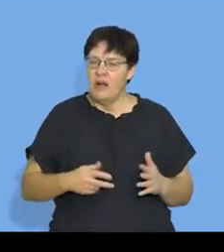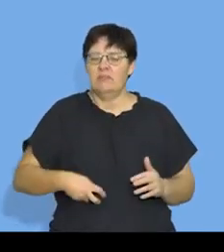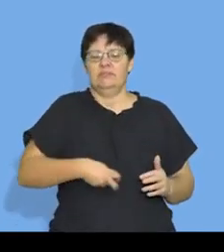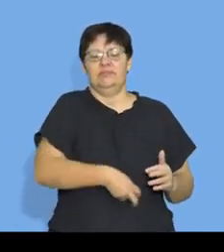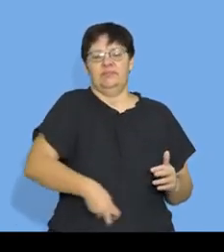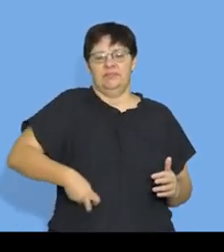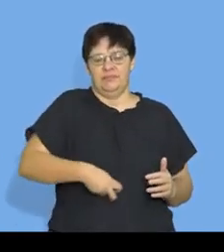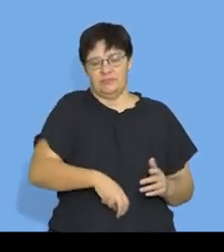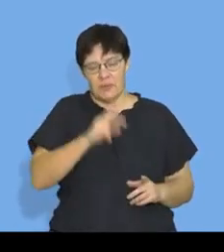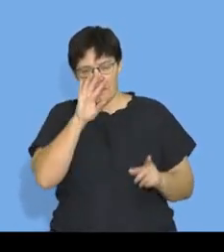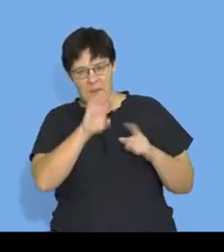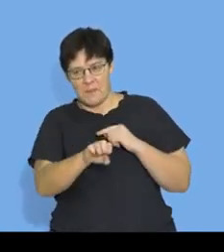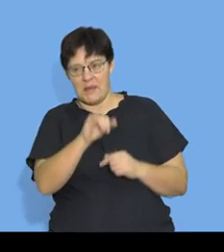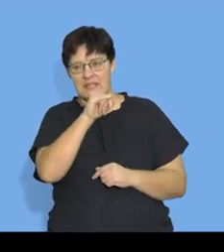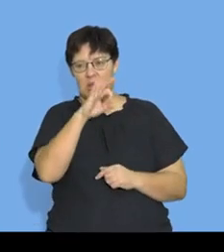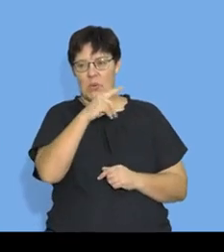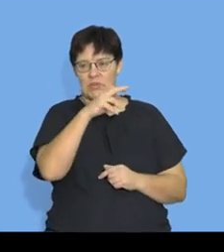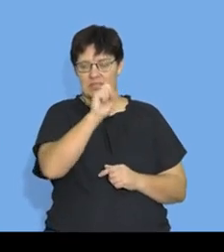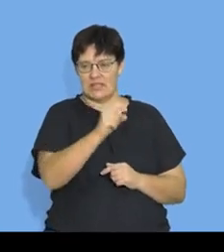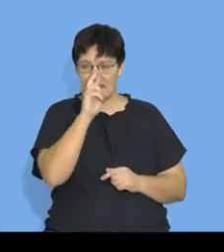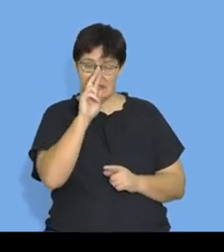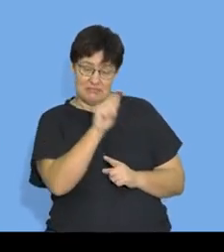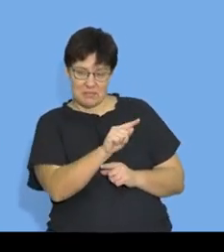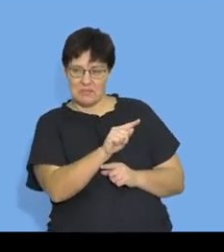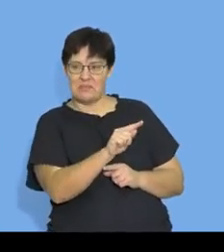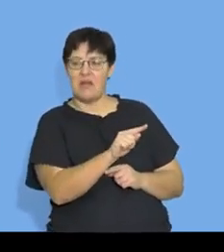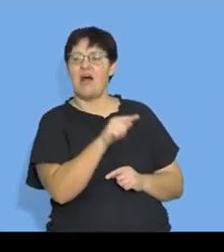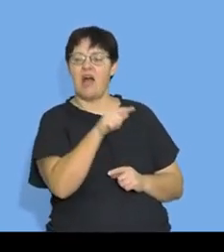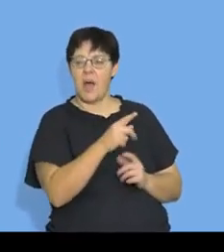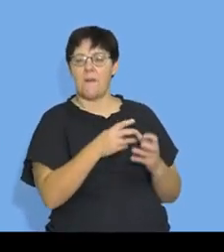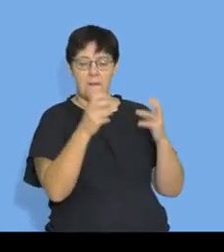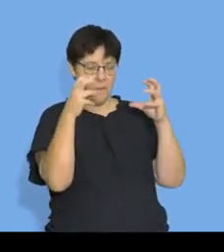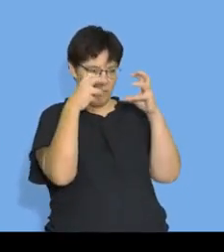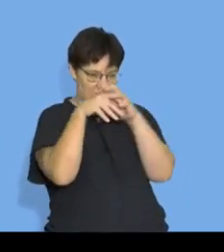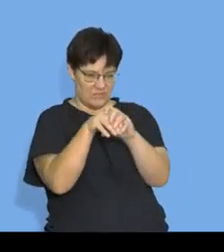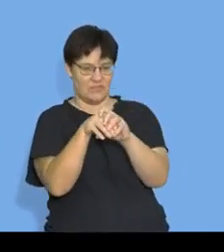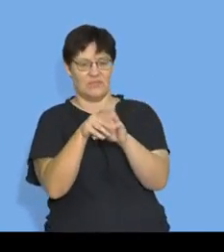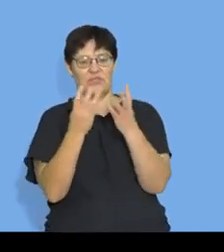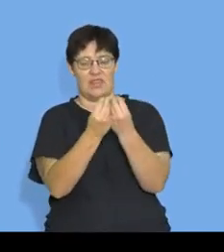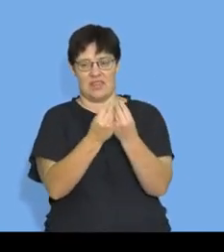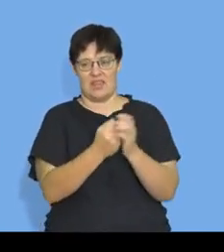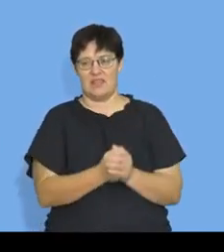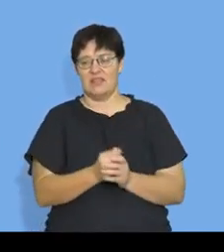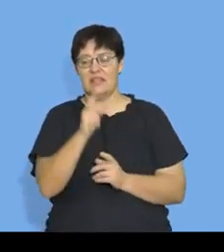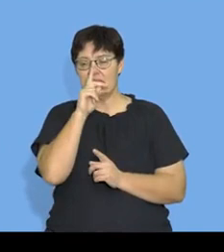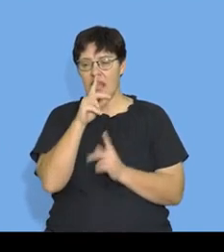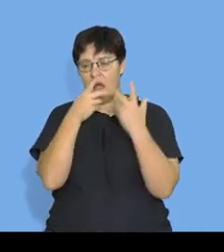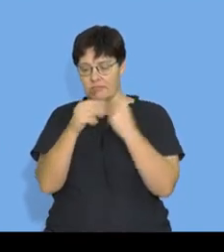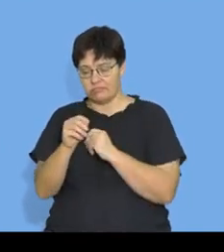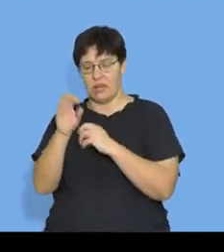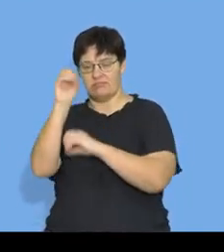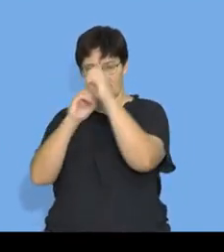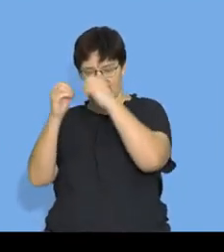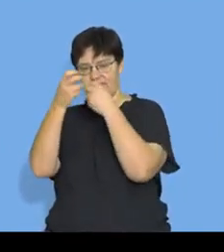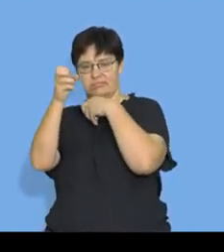an ultrasound image of the zygote. Again, you can see here the nuclei fusing together. We see that that